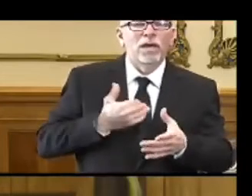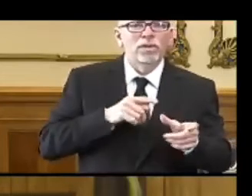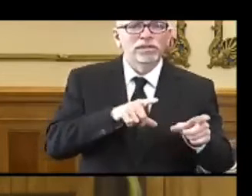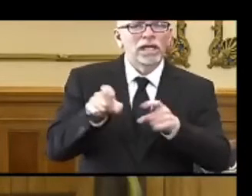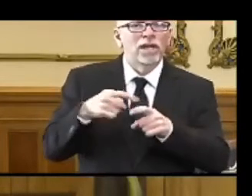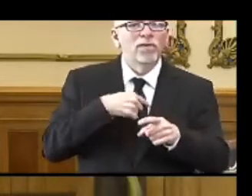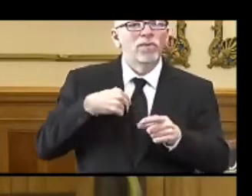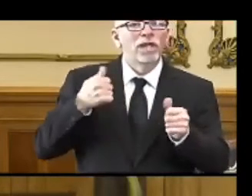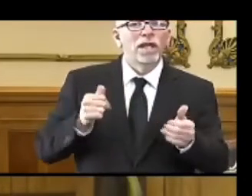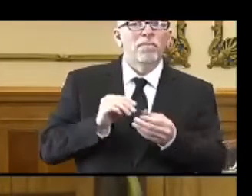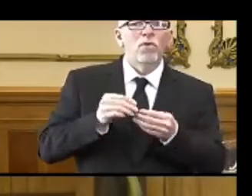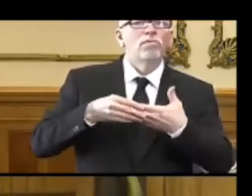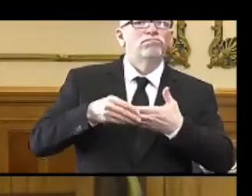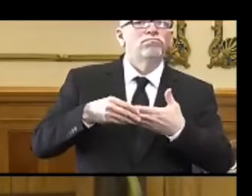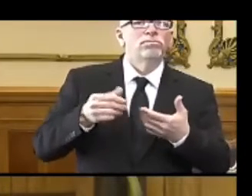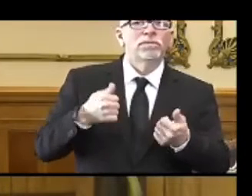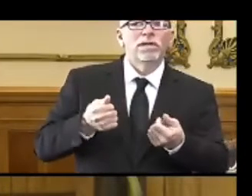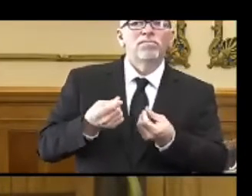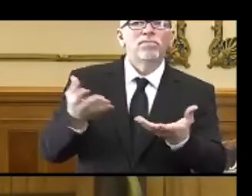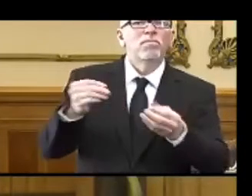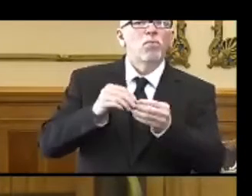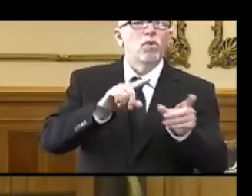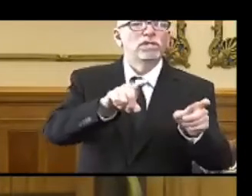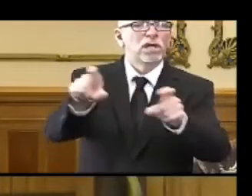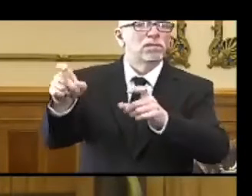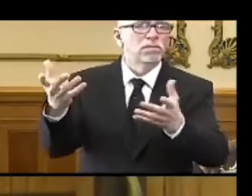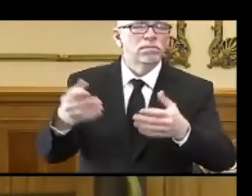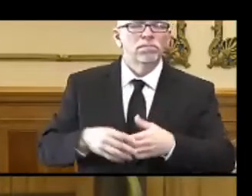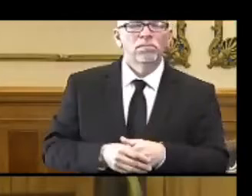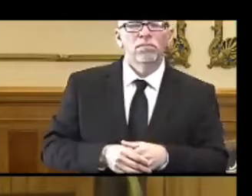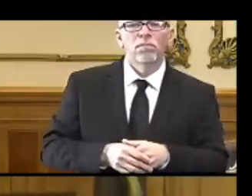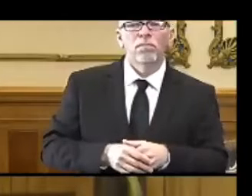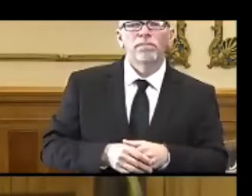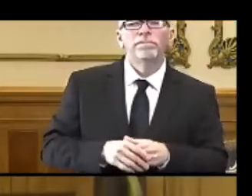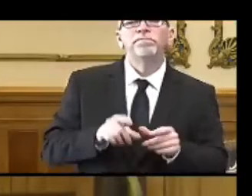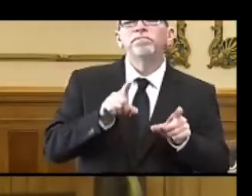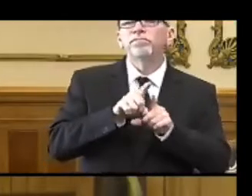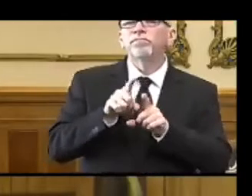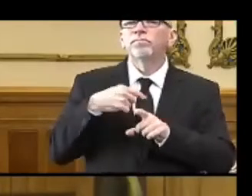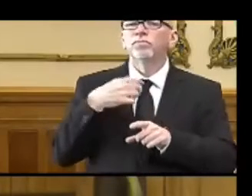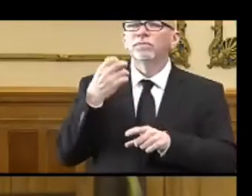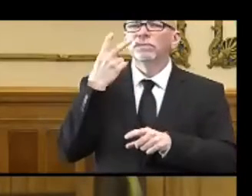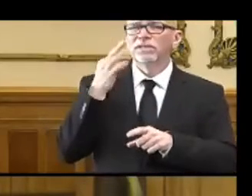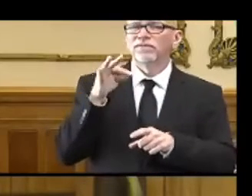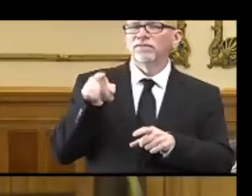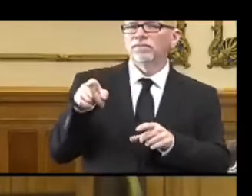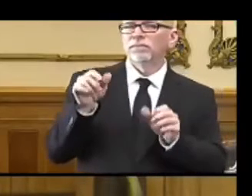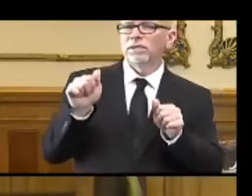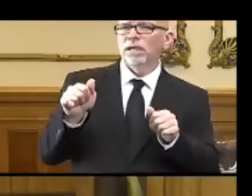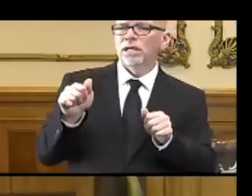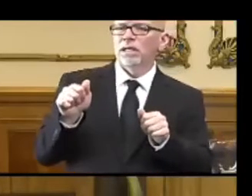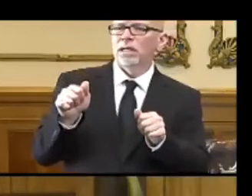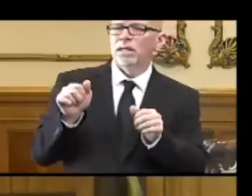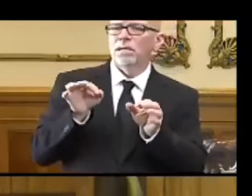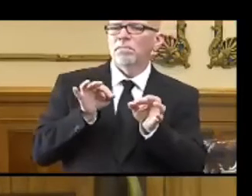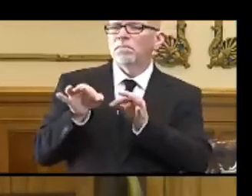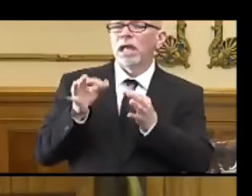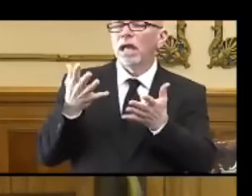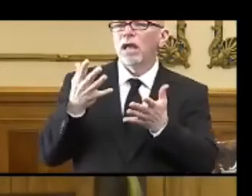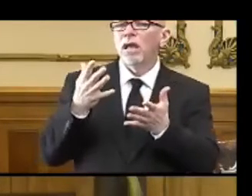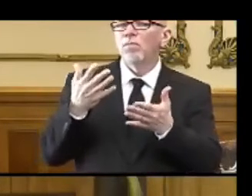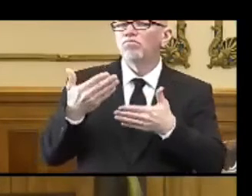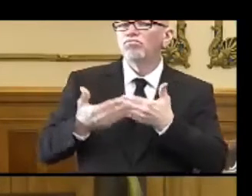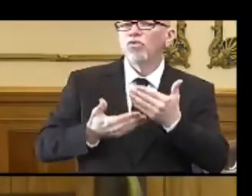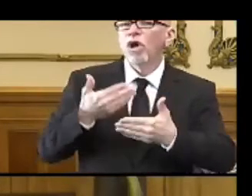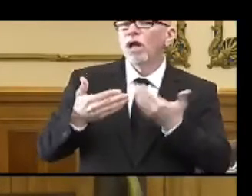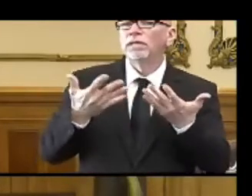liberalize providers to test more people. But then also I wanted to just see if you could talk a little bit about the process of building